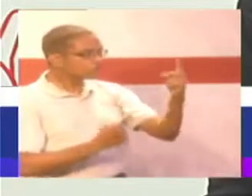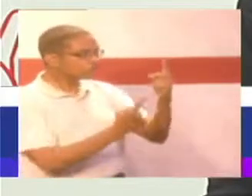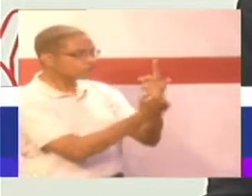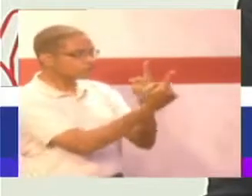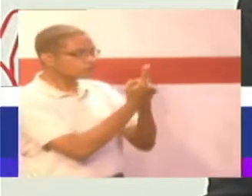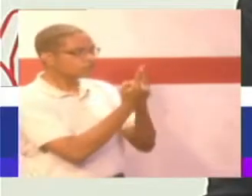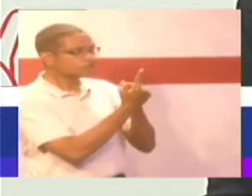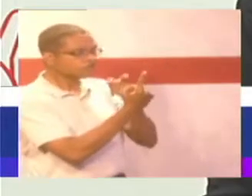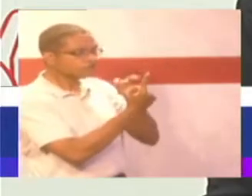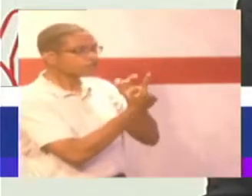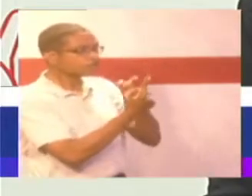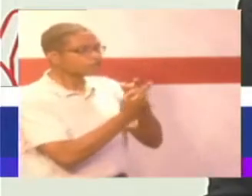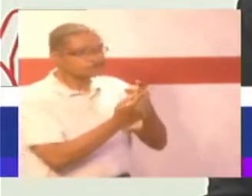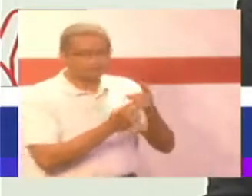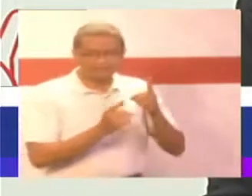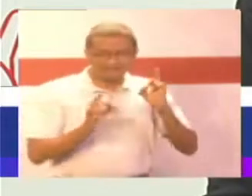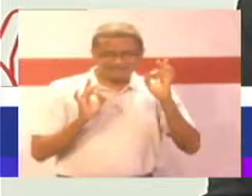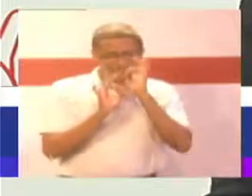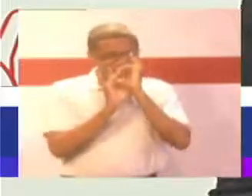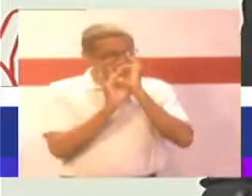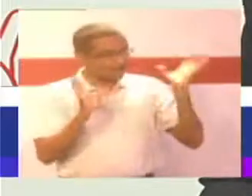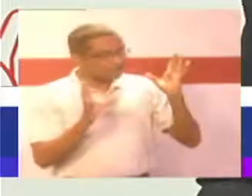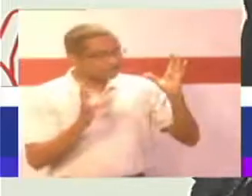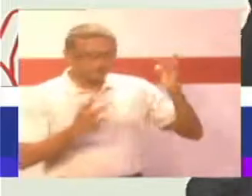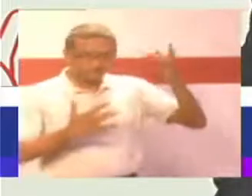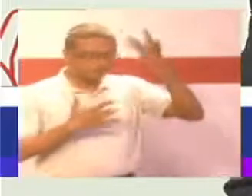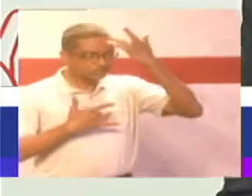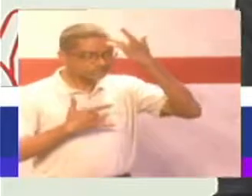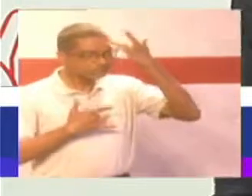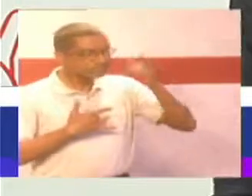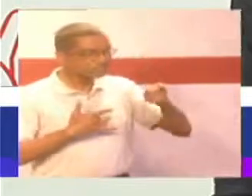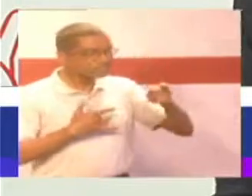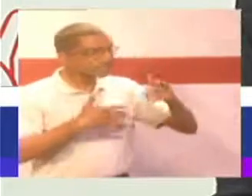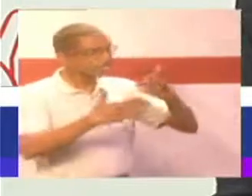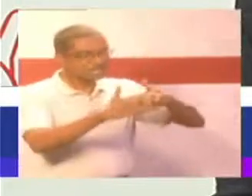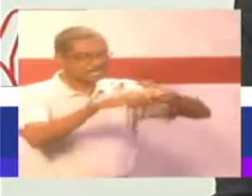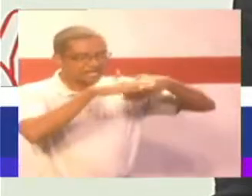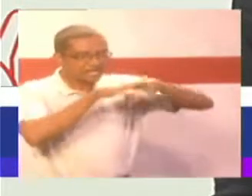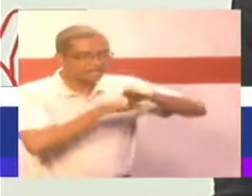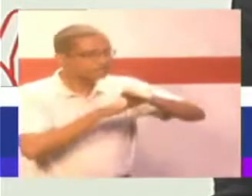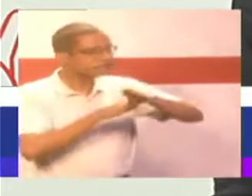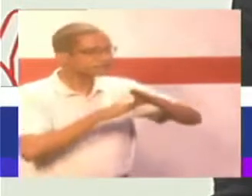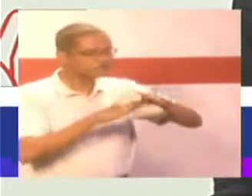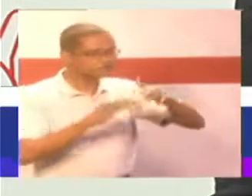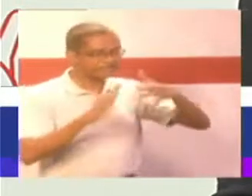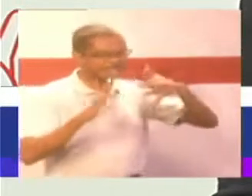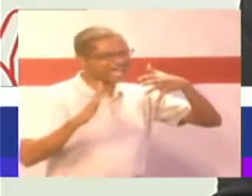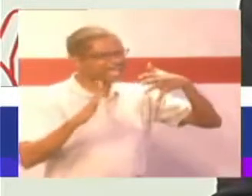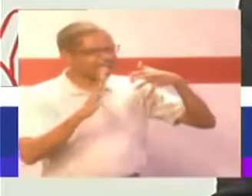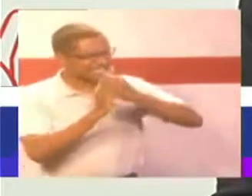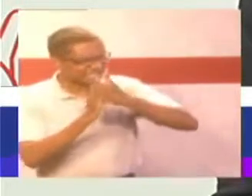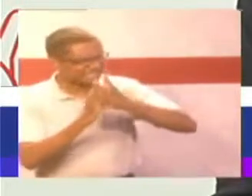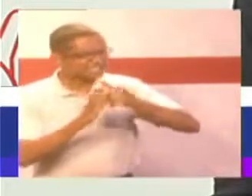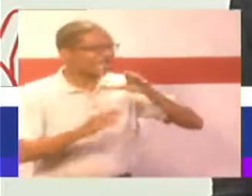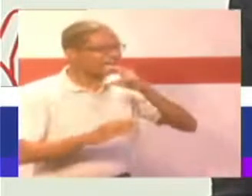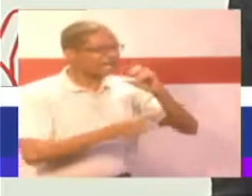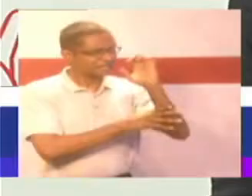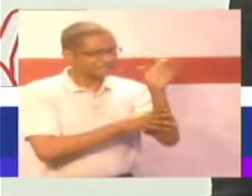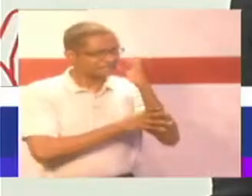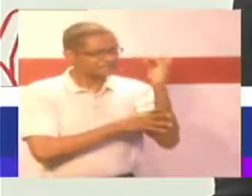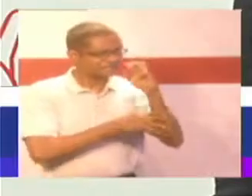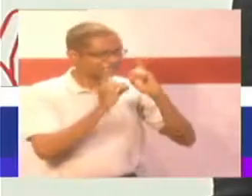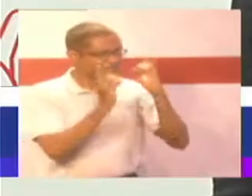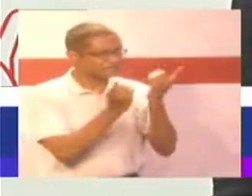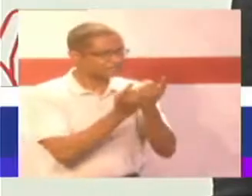and severely ill state when they enter the accident and emergency department. And